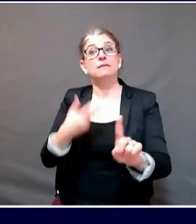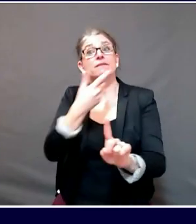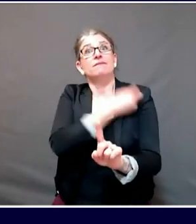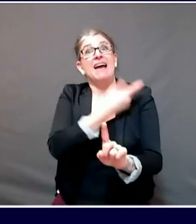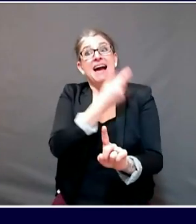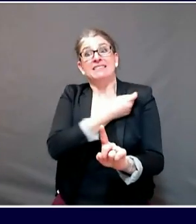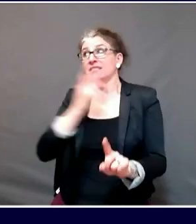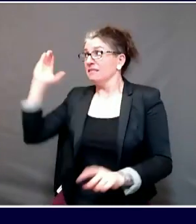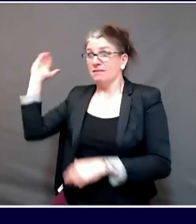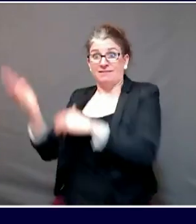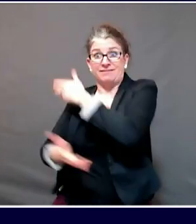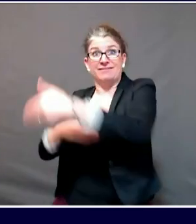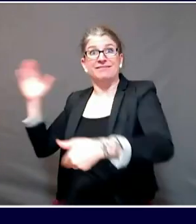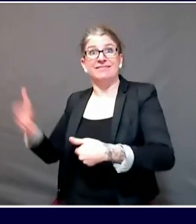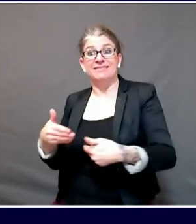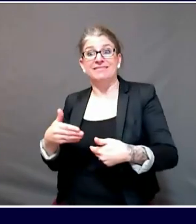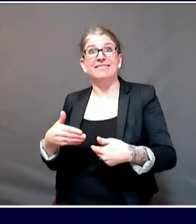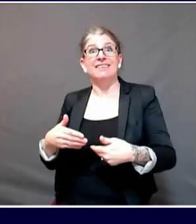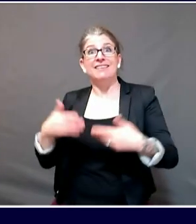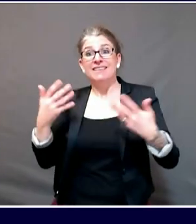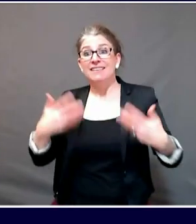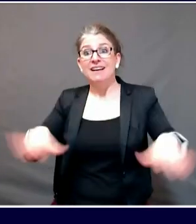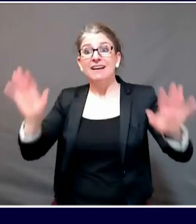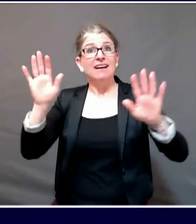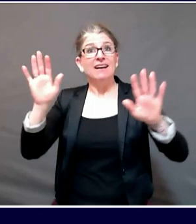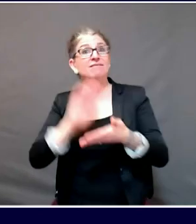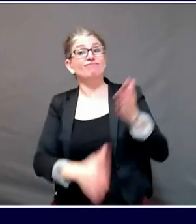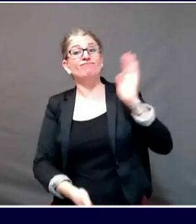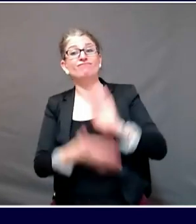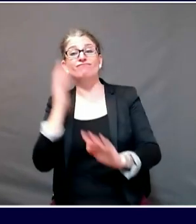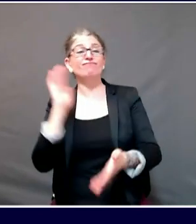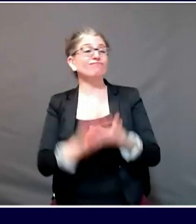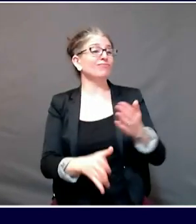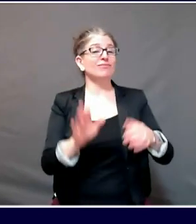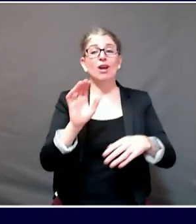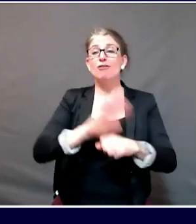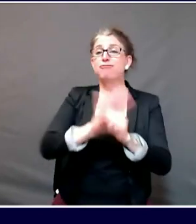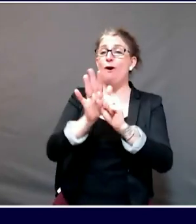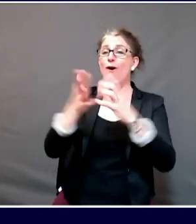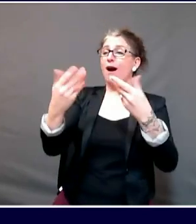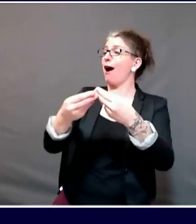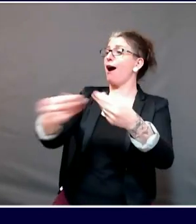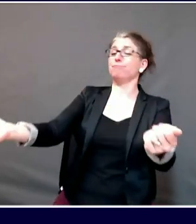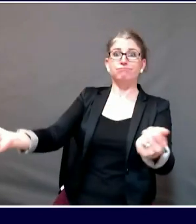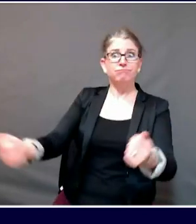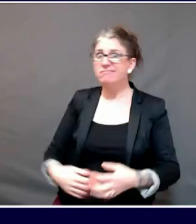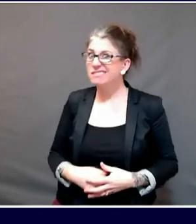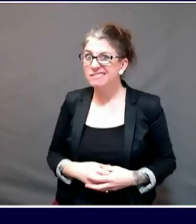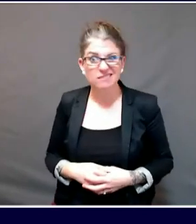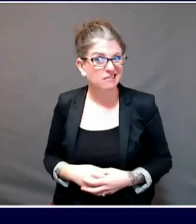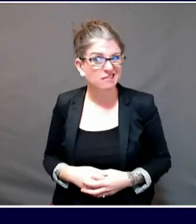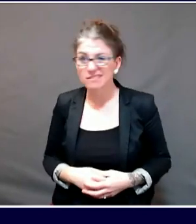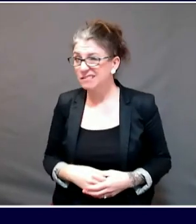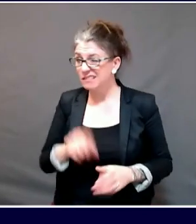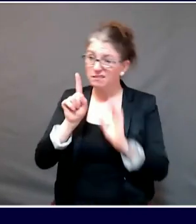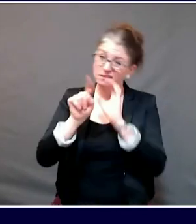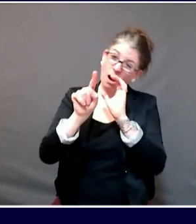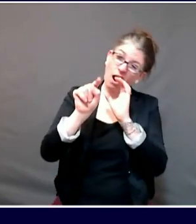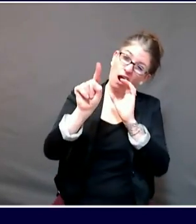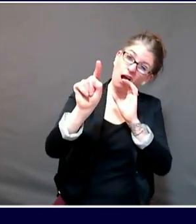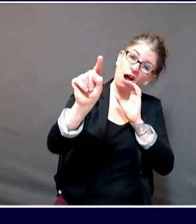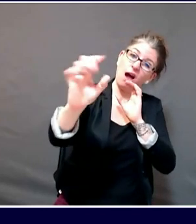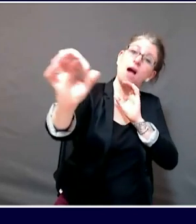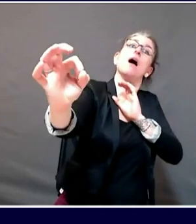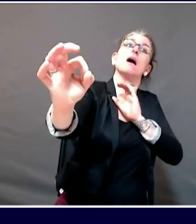near record numbers of new cases in Maine just today. But the things that we have talked about for